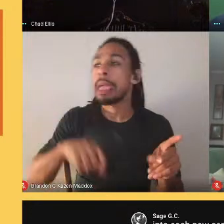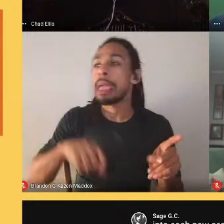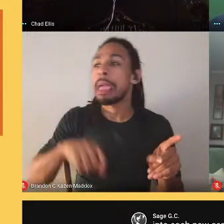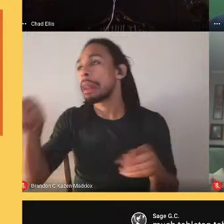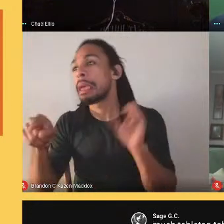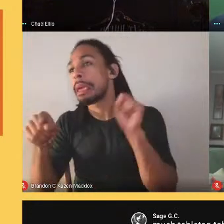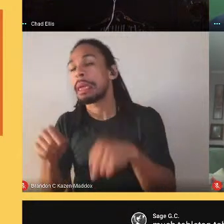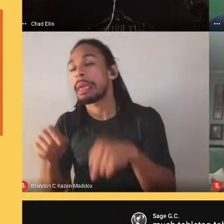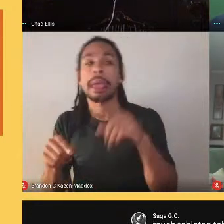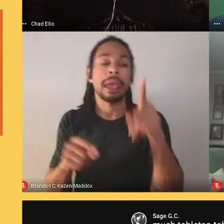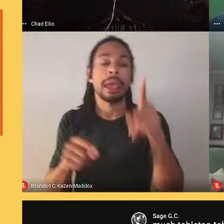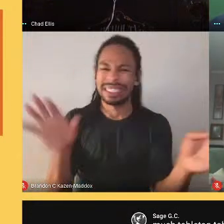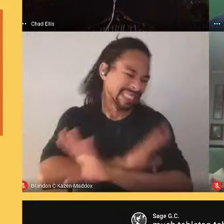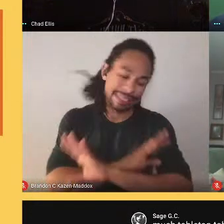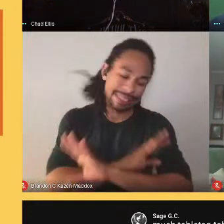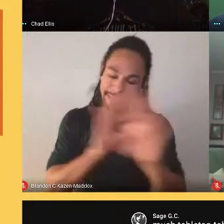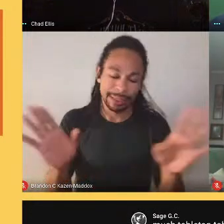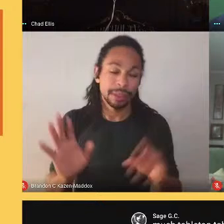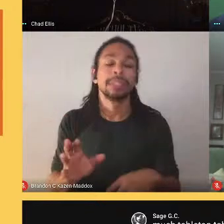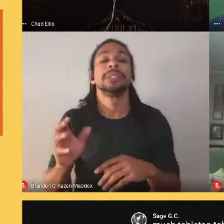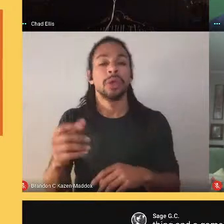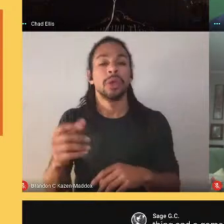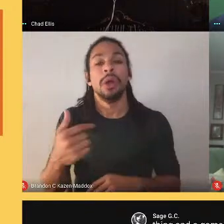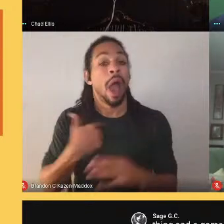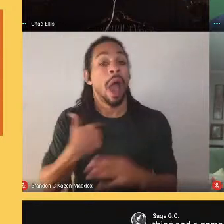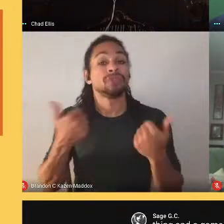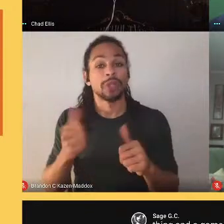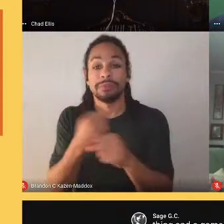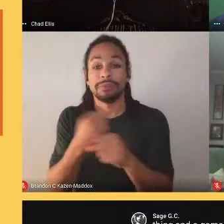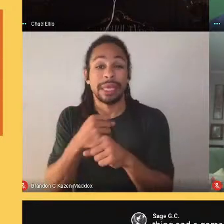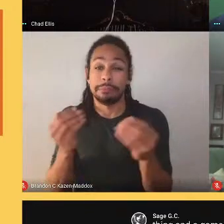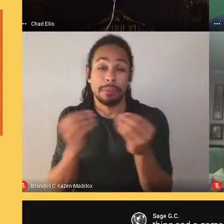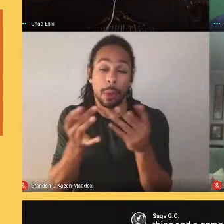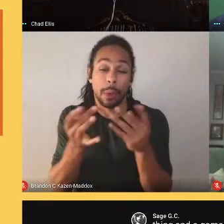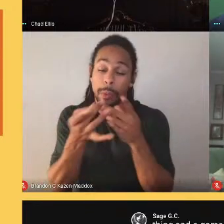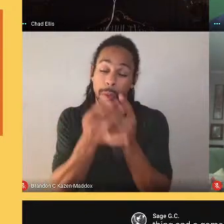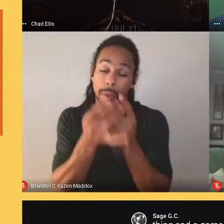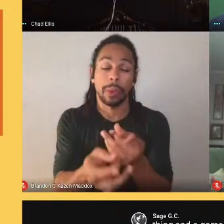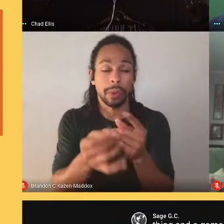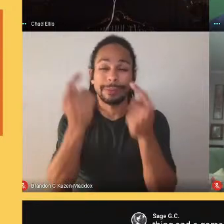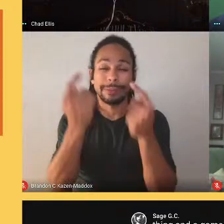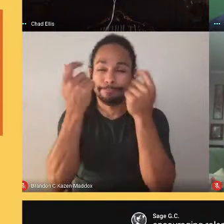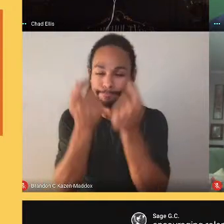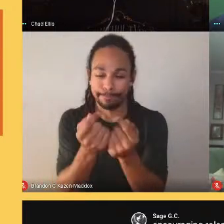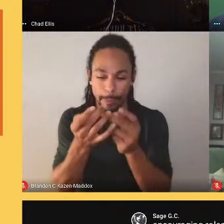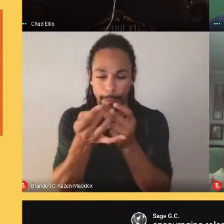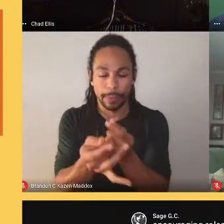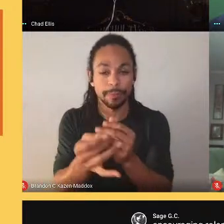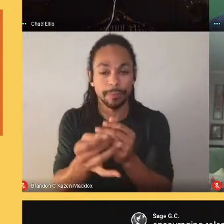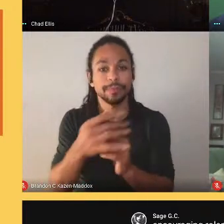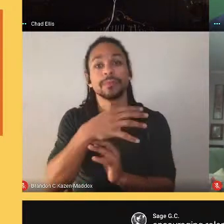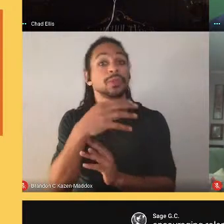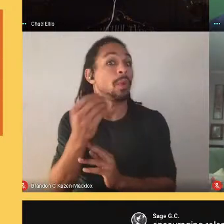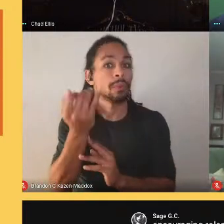that's why I can cut that out later. And you have to know while you're playing, if this is content, you know, what sort of cues